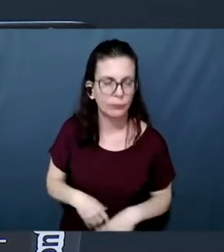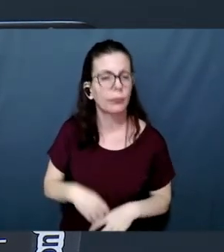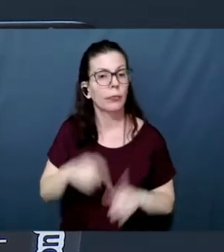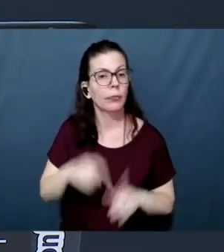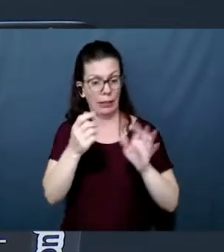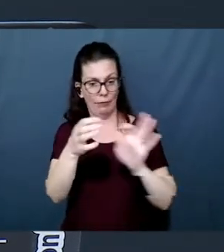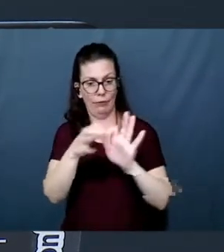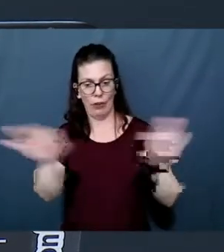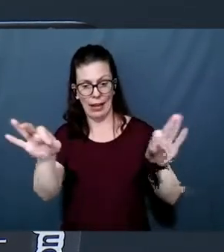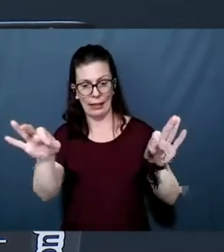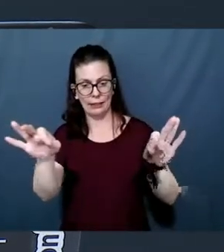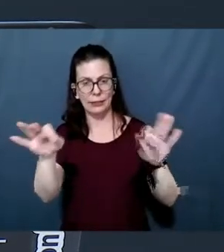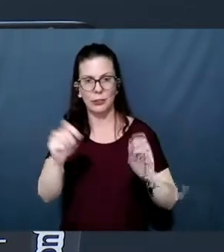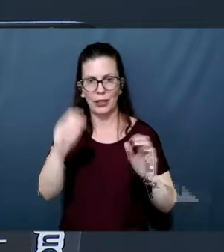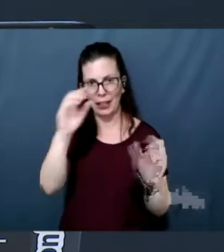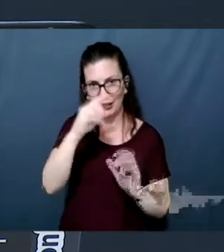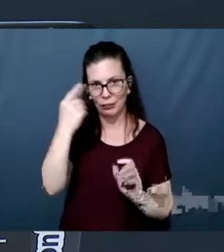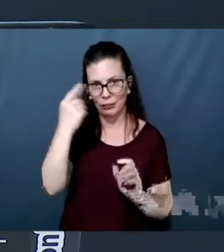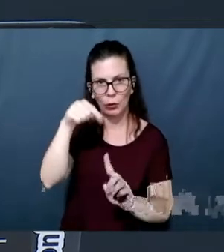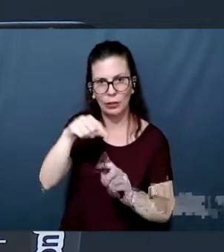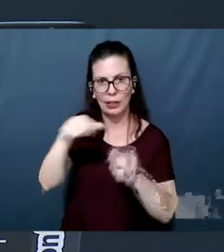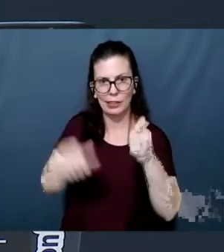for within a category, and you can make sure that